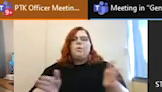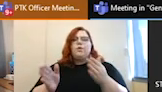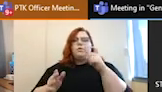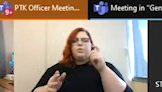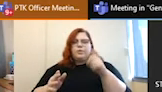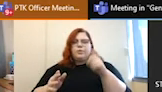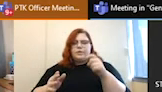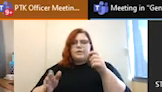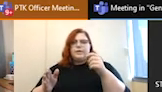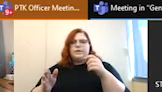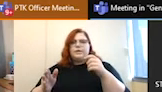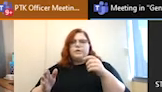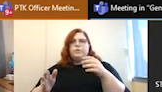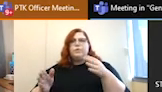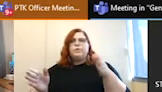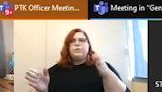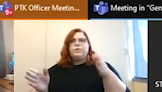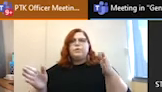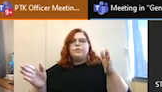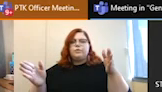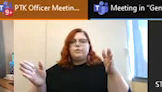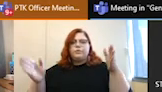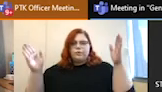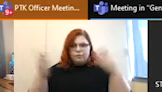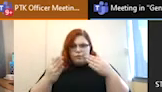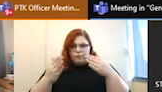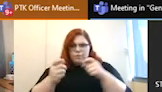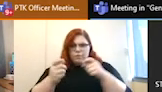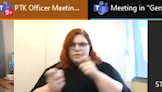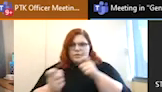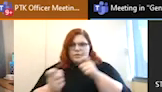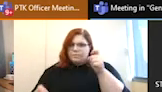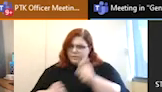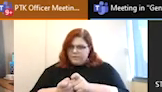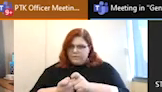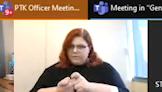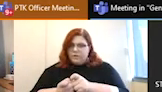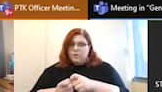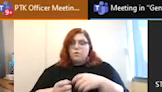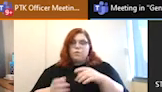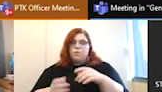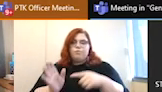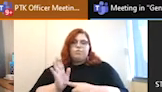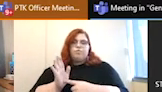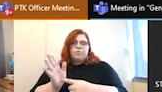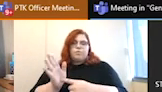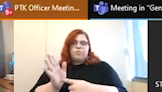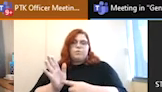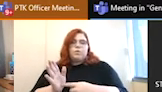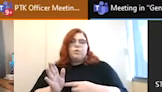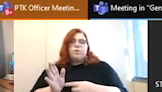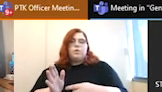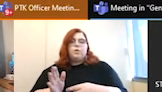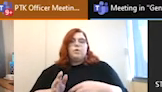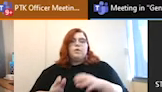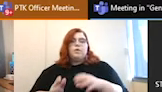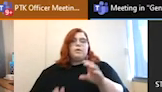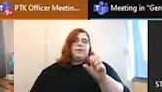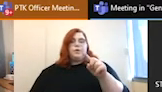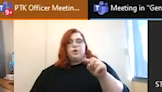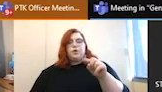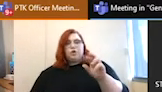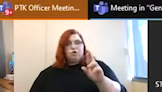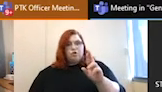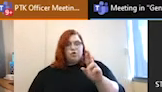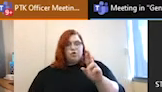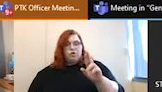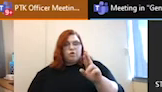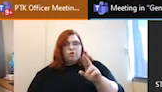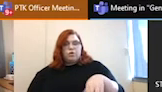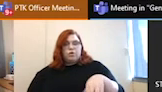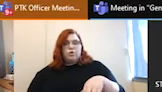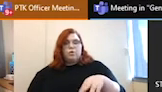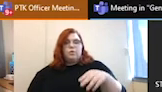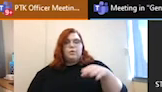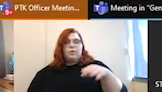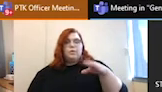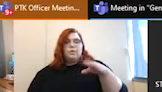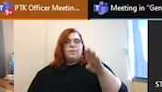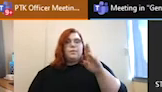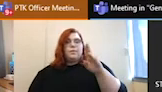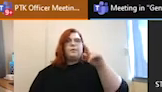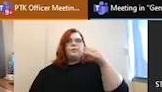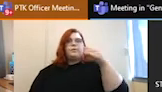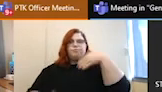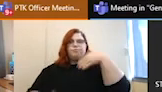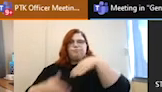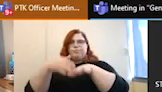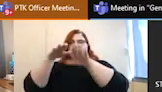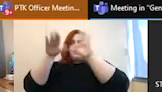and specific with your inputs. So for example, if I click enter building, right, rather than